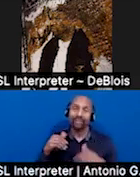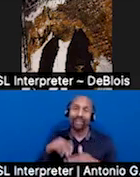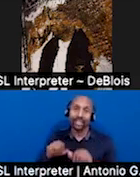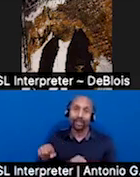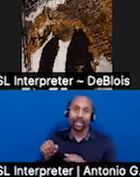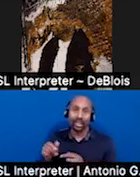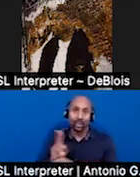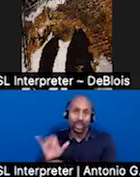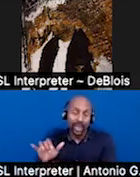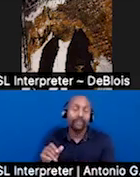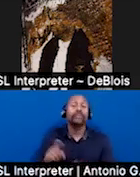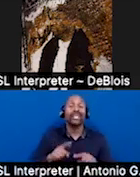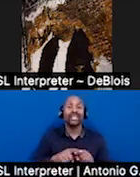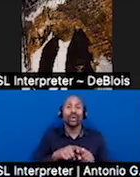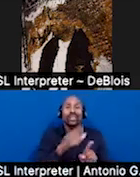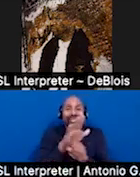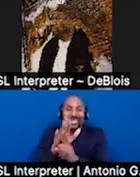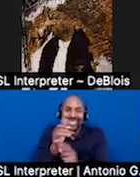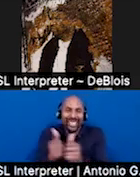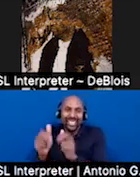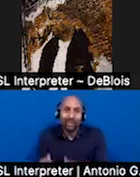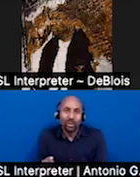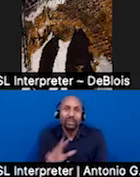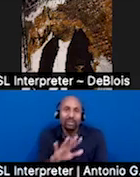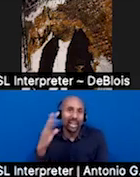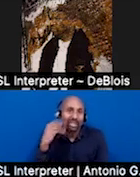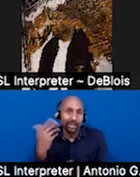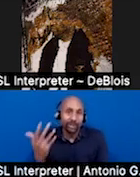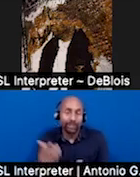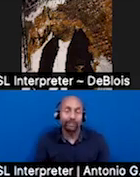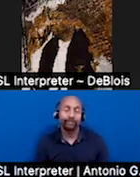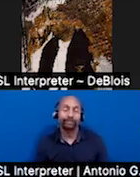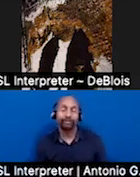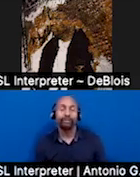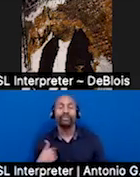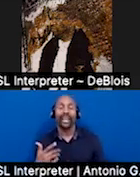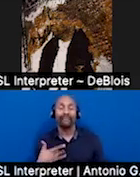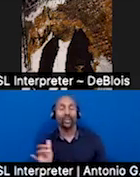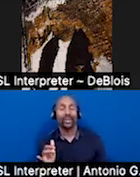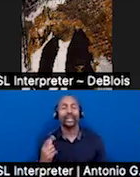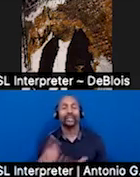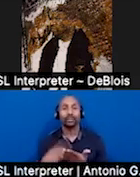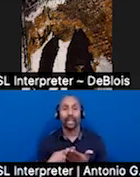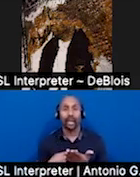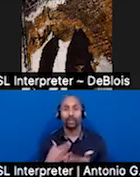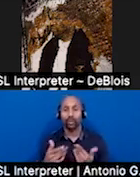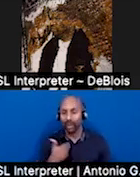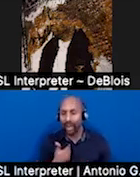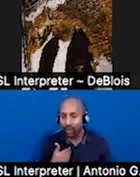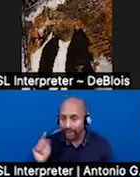most accessible. And I feel like sometimes we end up learning what our